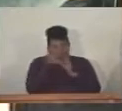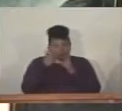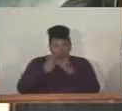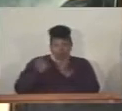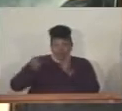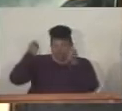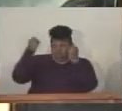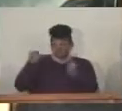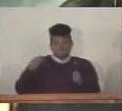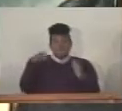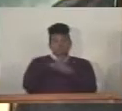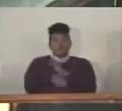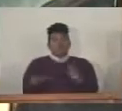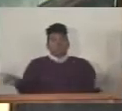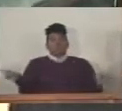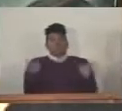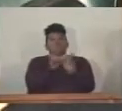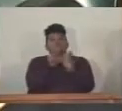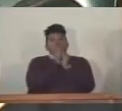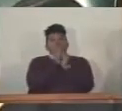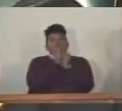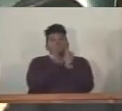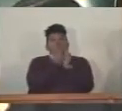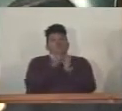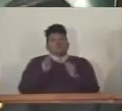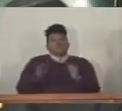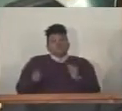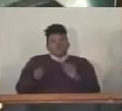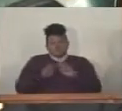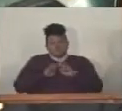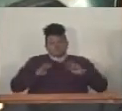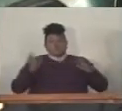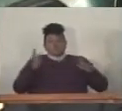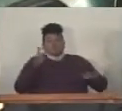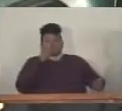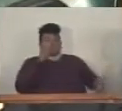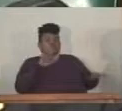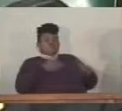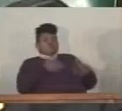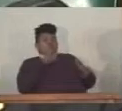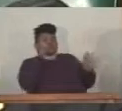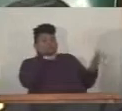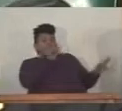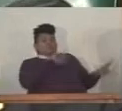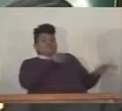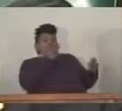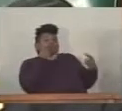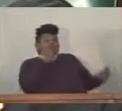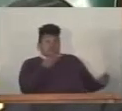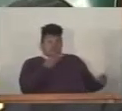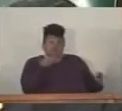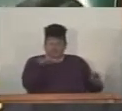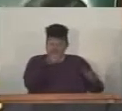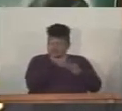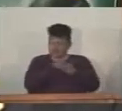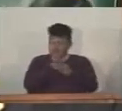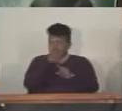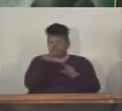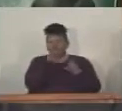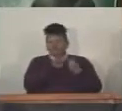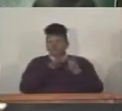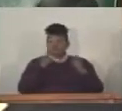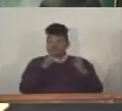framework which can address the efficiency with which cases are managed and tried. And the